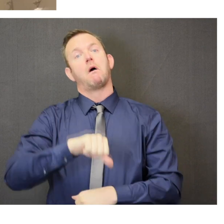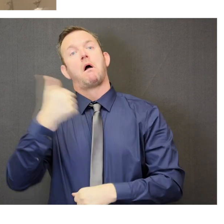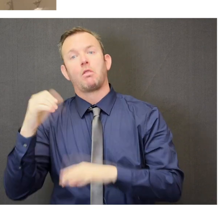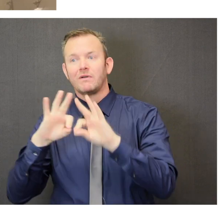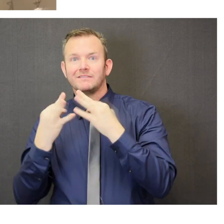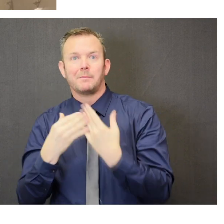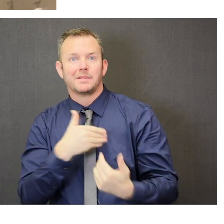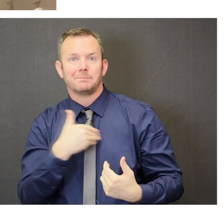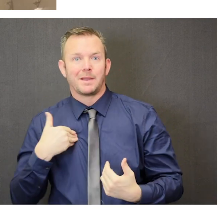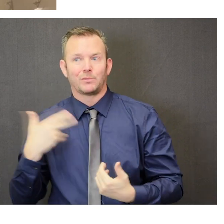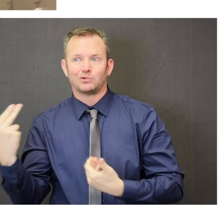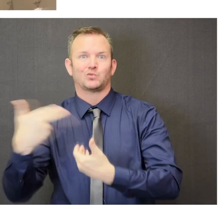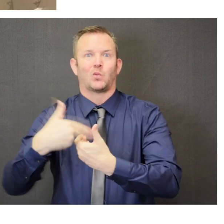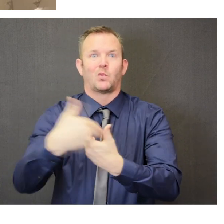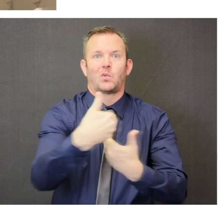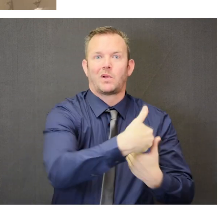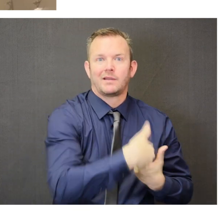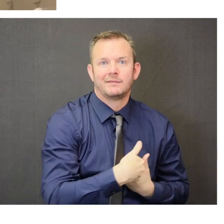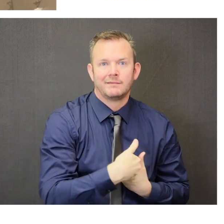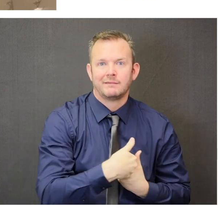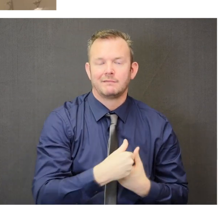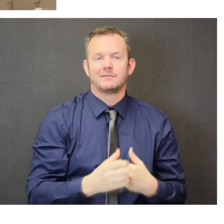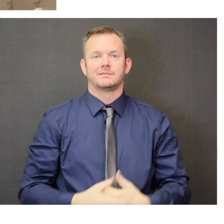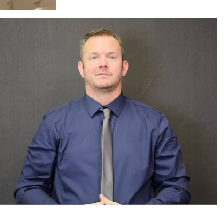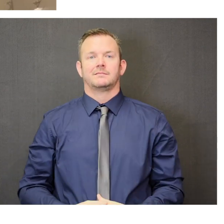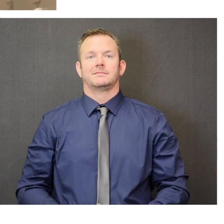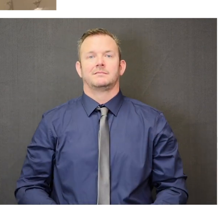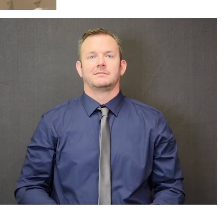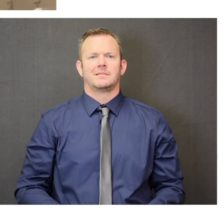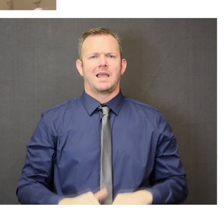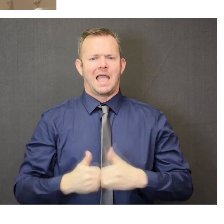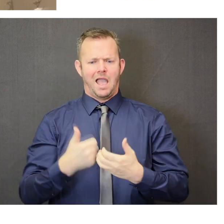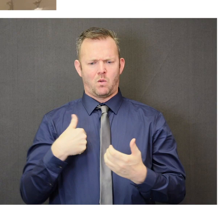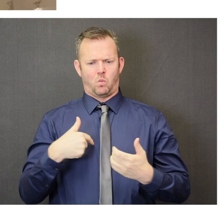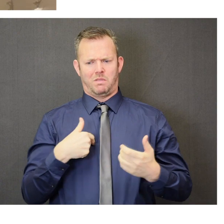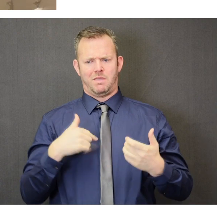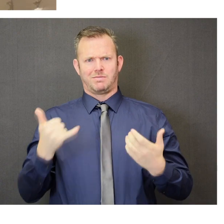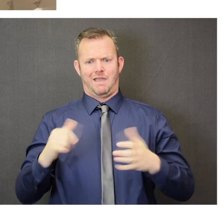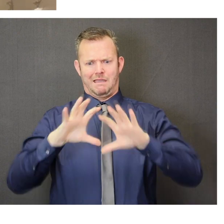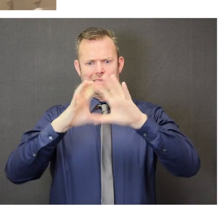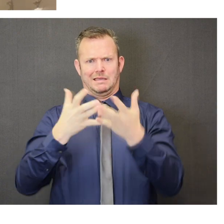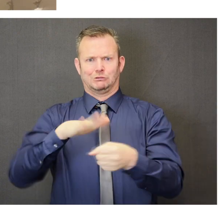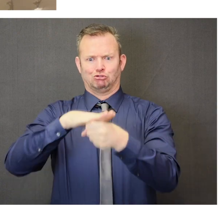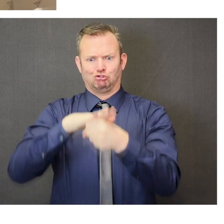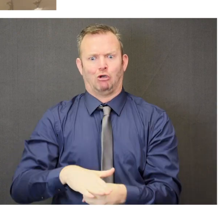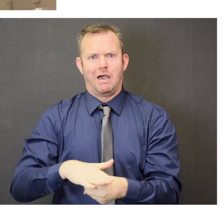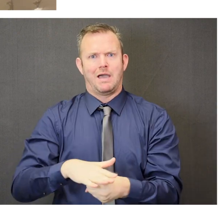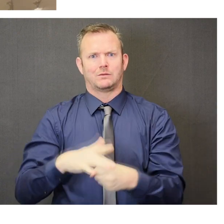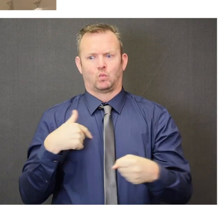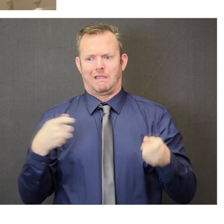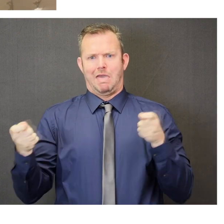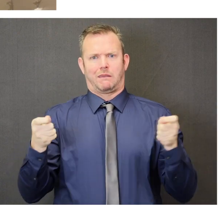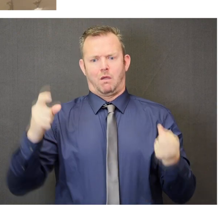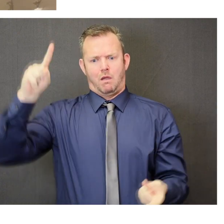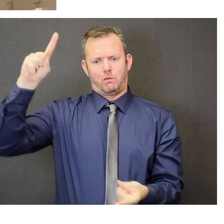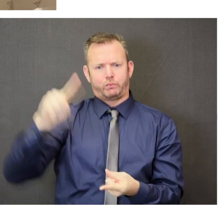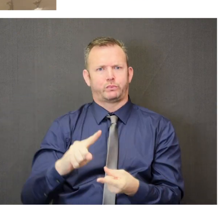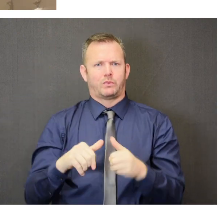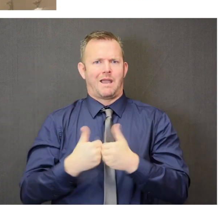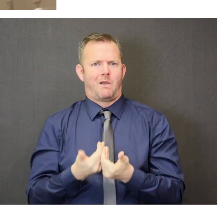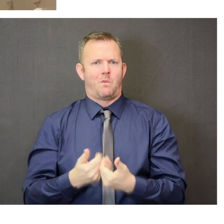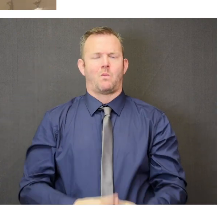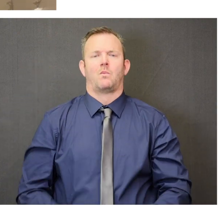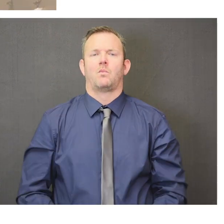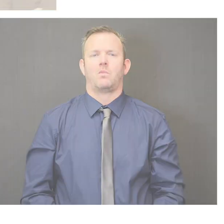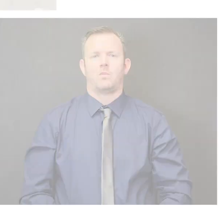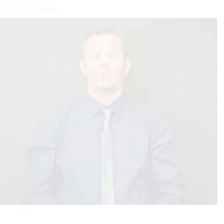family members that are staying at home and are not able to go to work. So how do we handle this added stress and